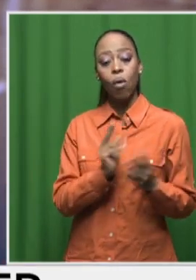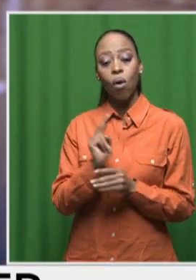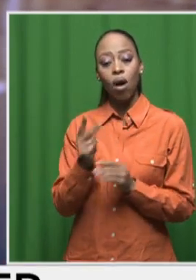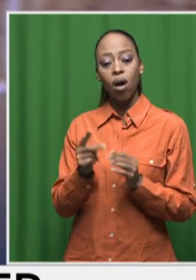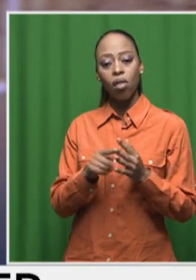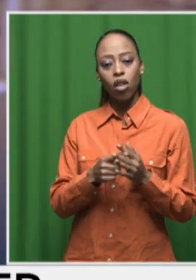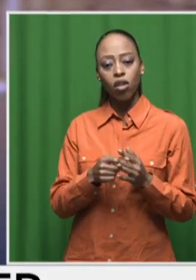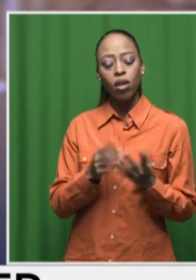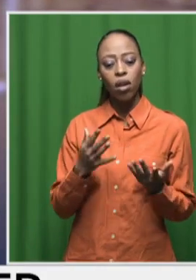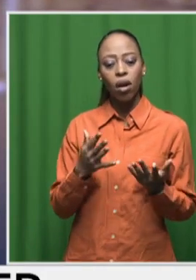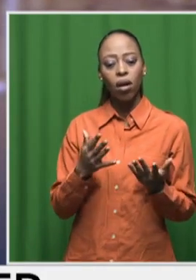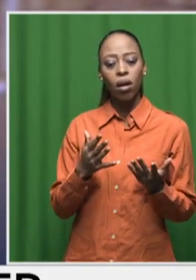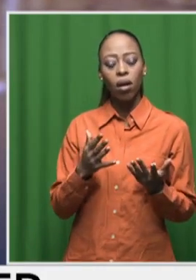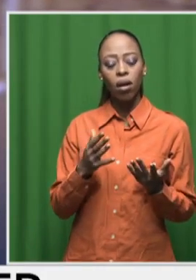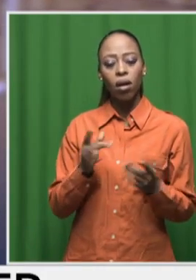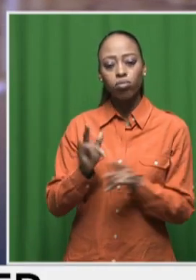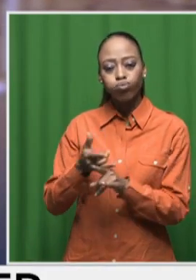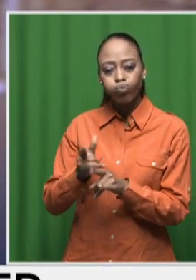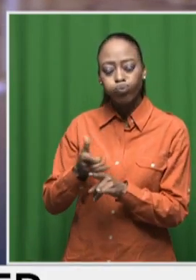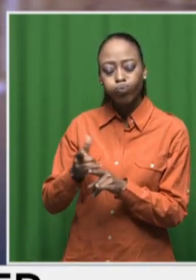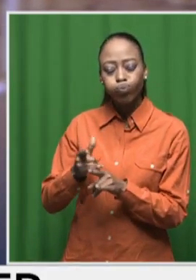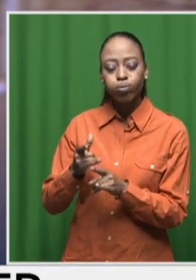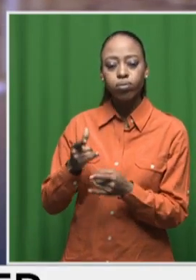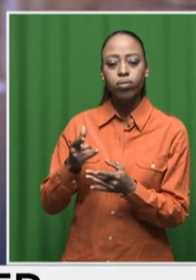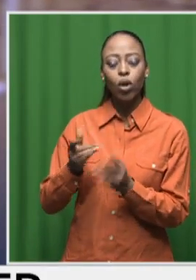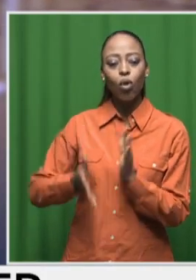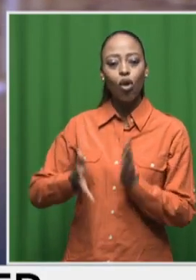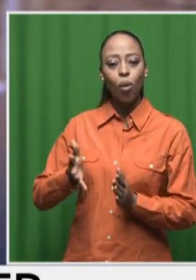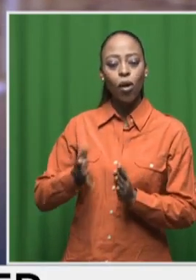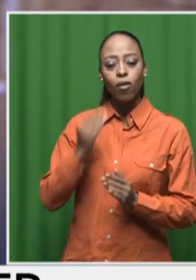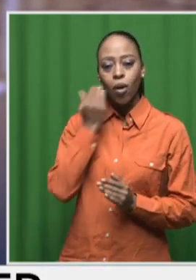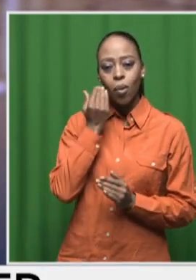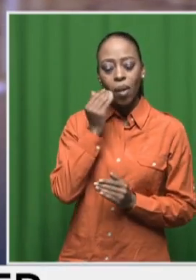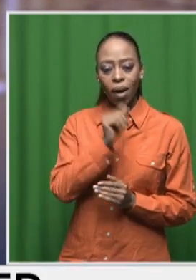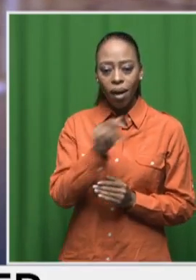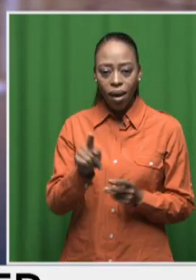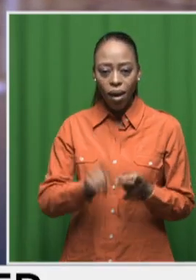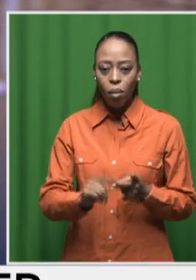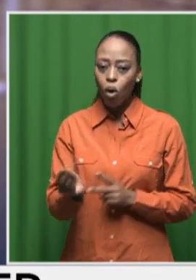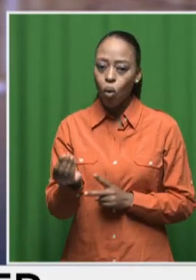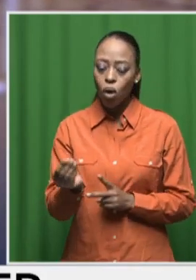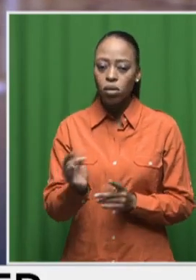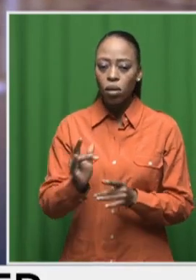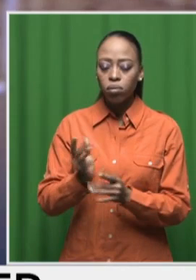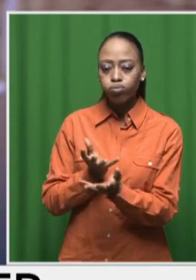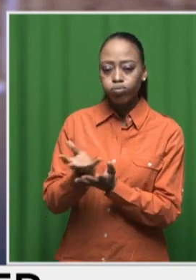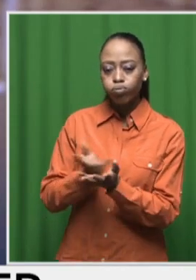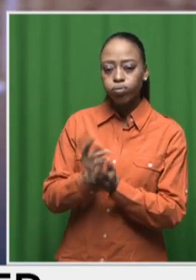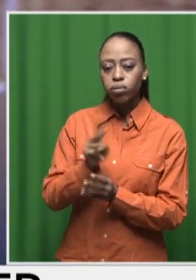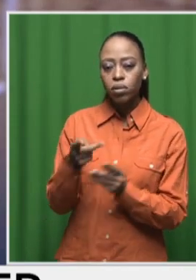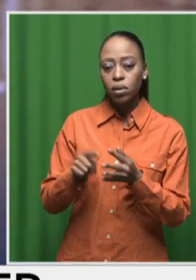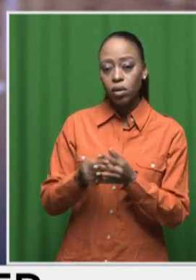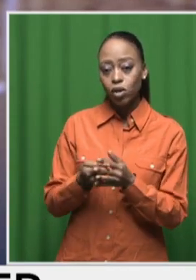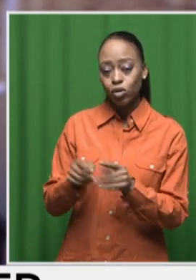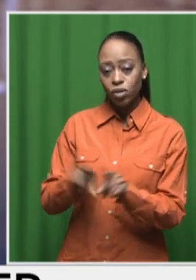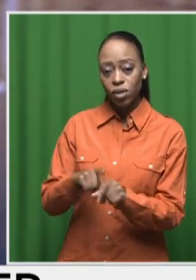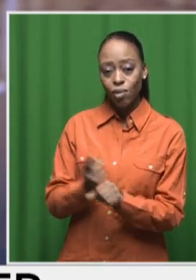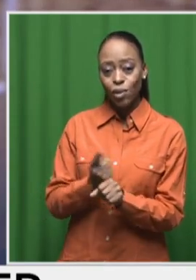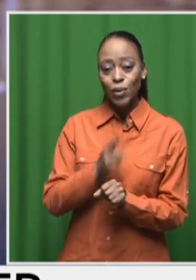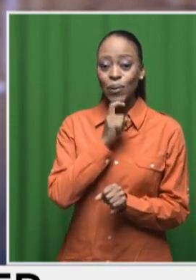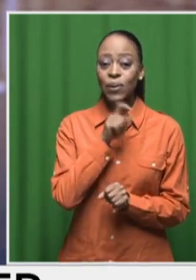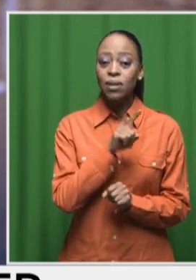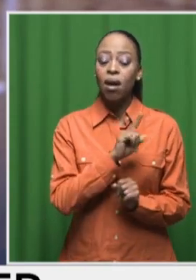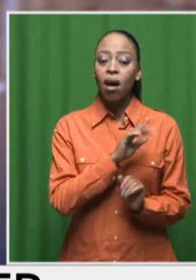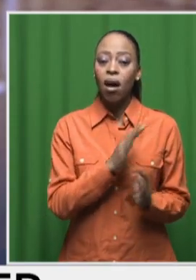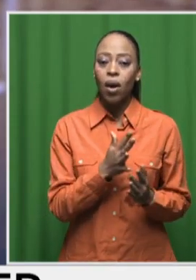tools like a chatbot for a banking app or your WhatsApp engagements for other types of tools. We use that